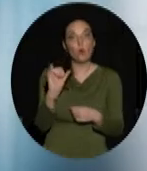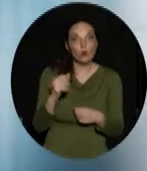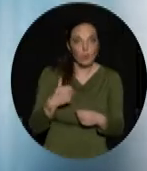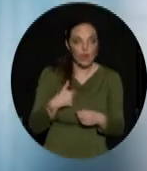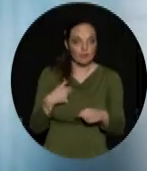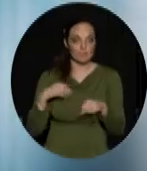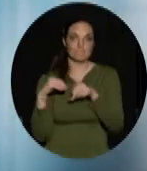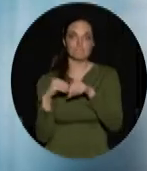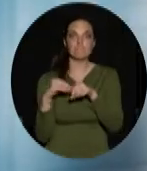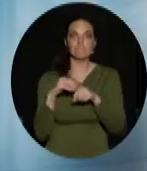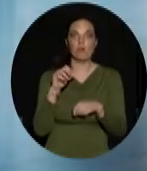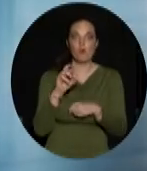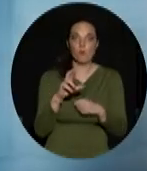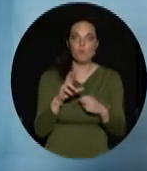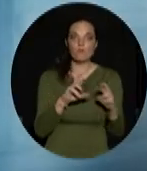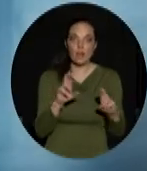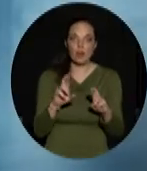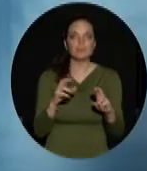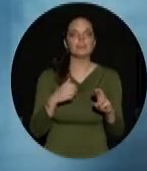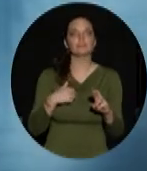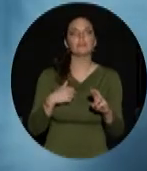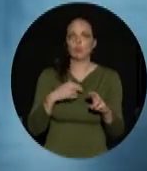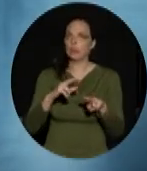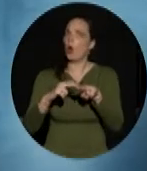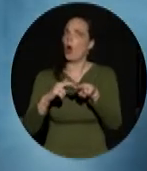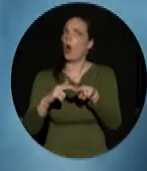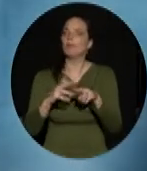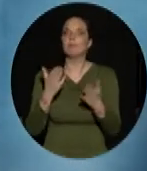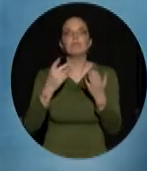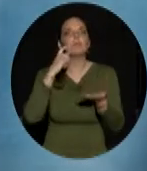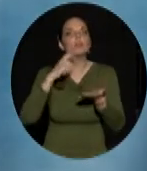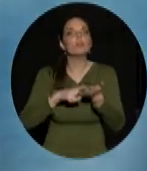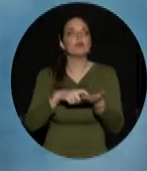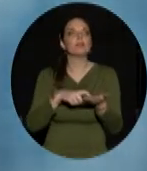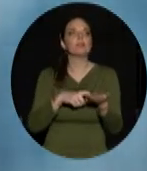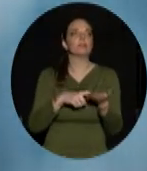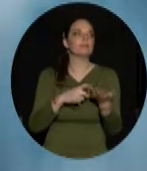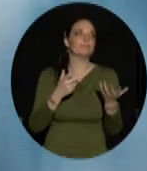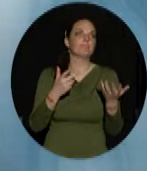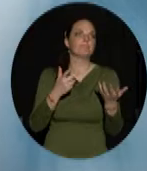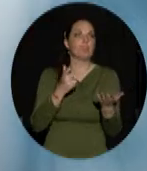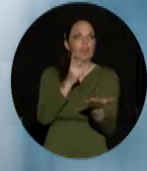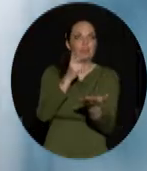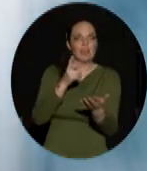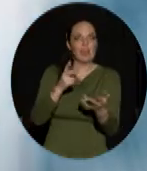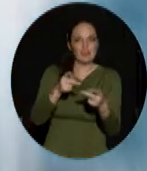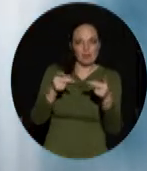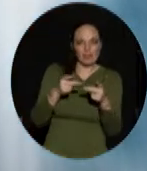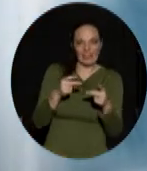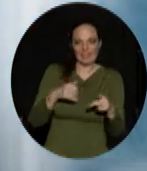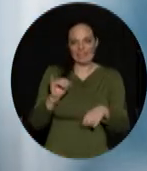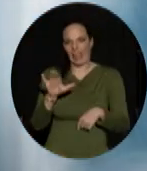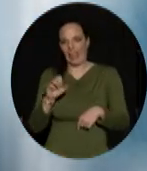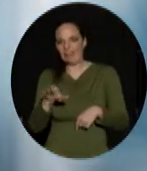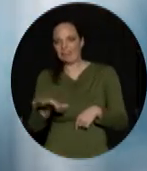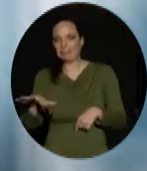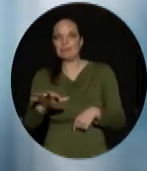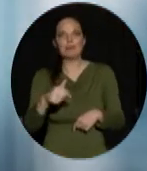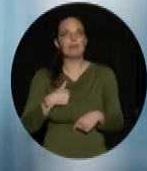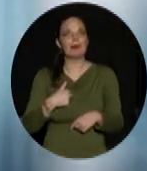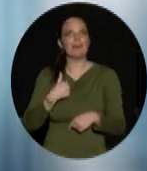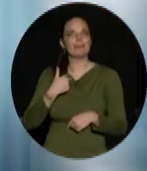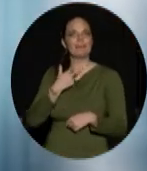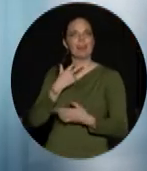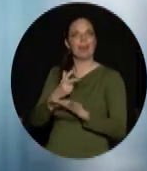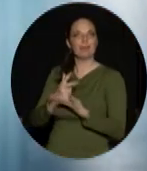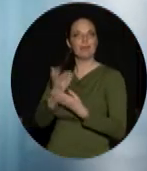car, also rock salt. You may find yourself in a place where it's icy and you need to get out. A really great tip